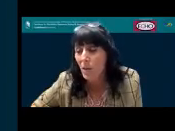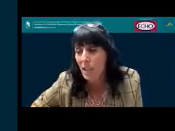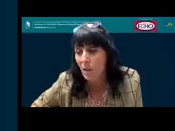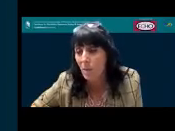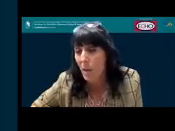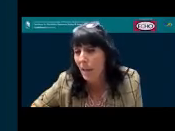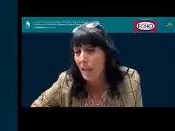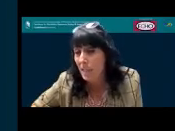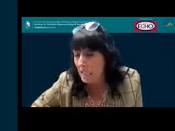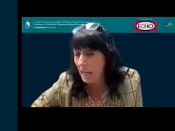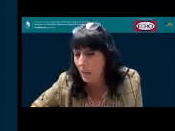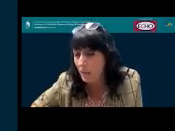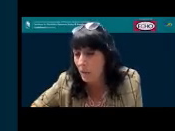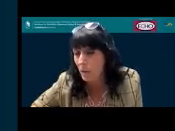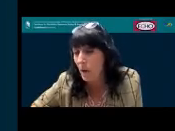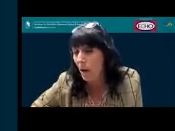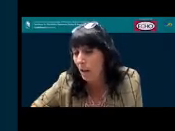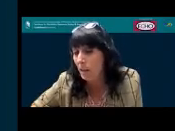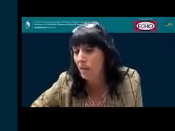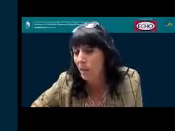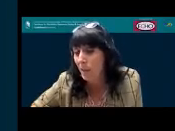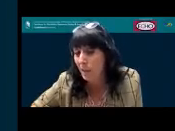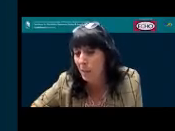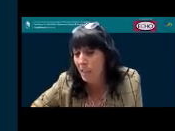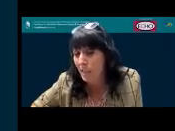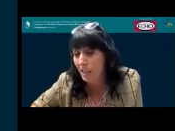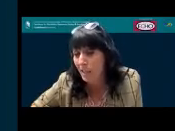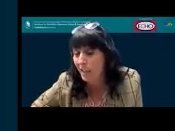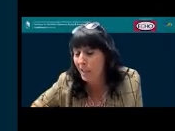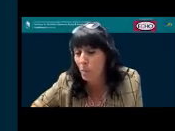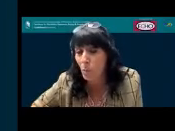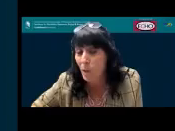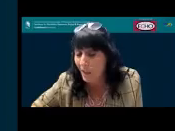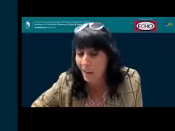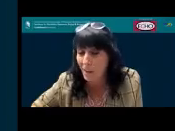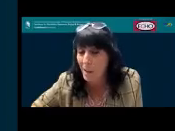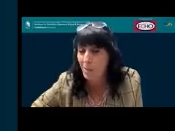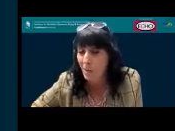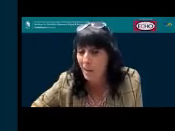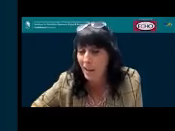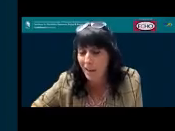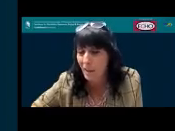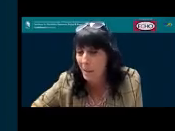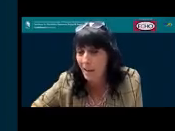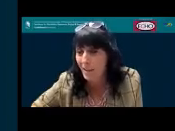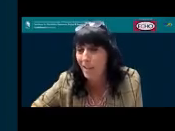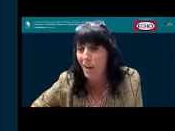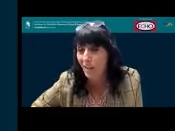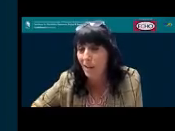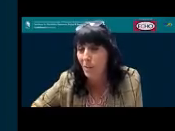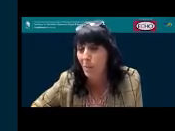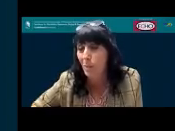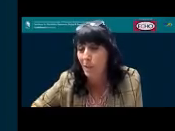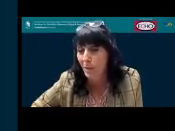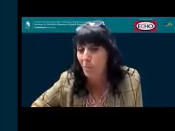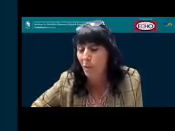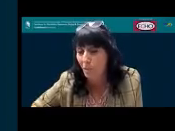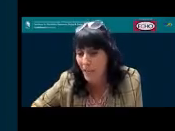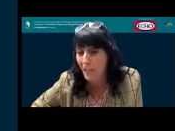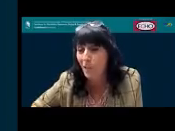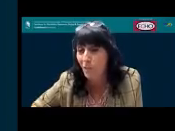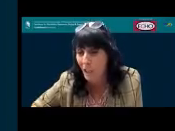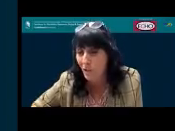can always go back and download all of the recommendations. Everybody on this call comes up with